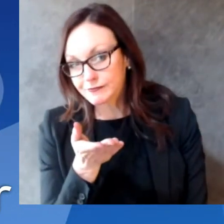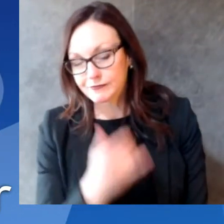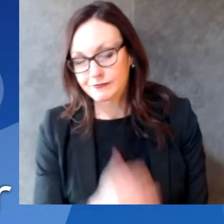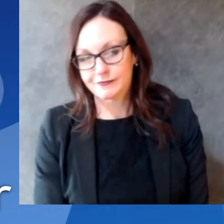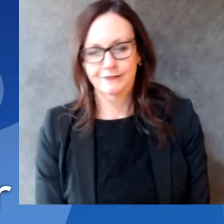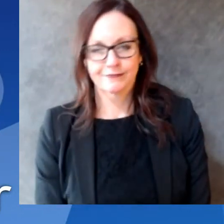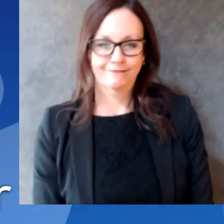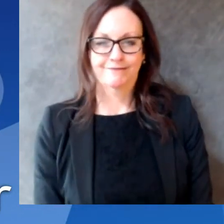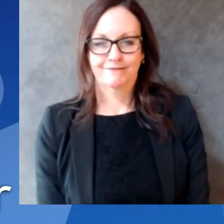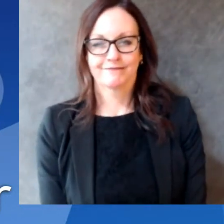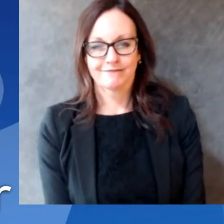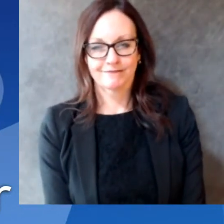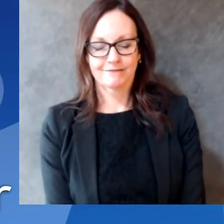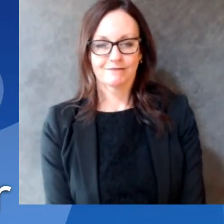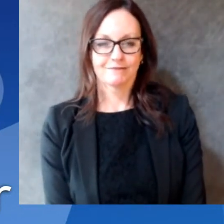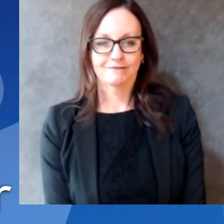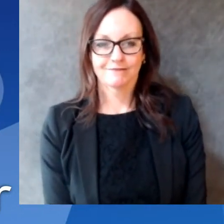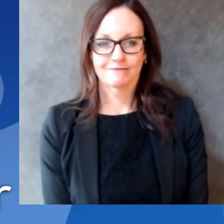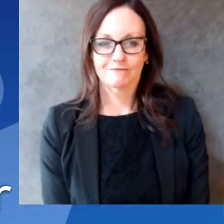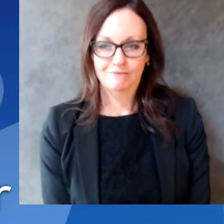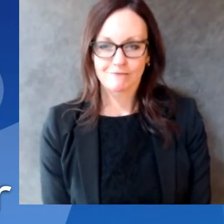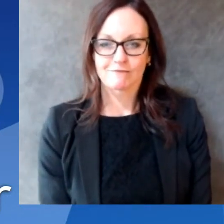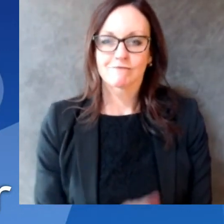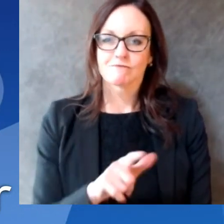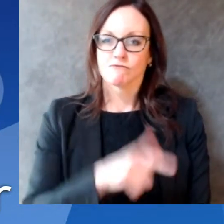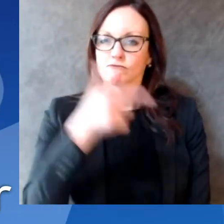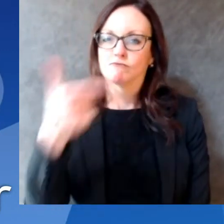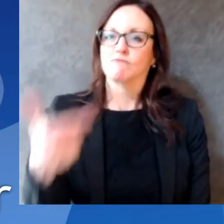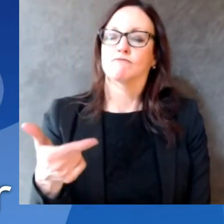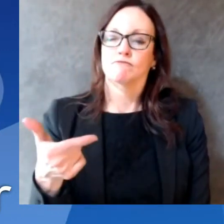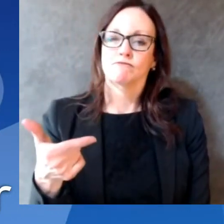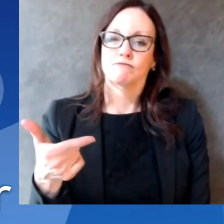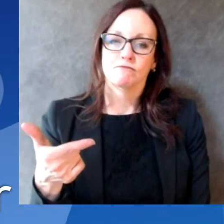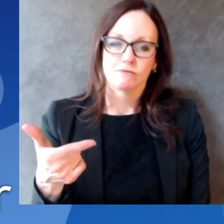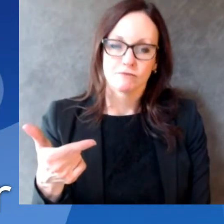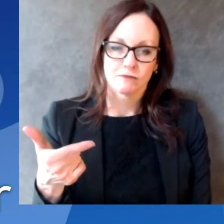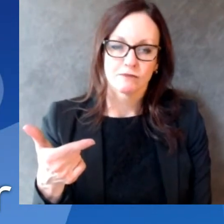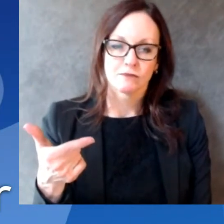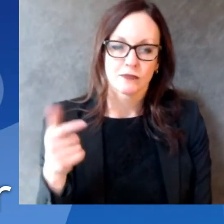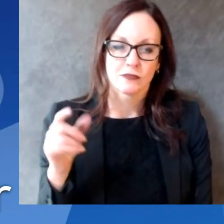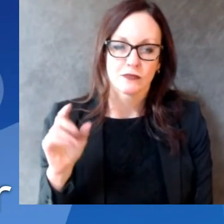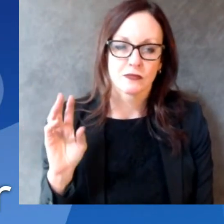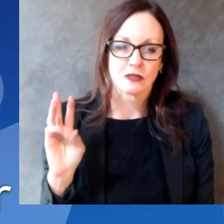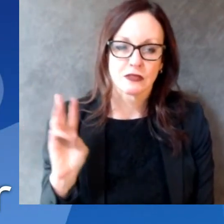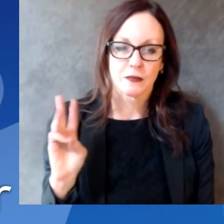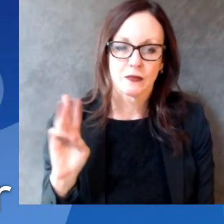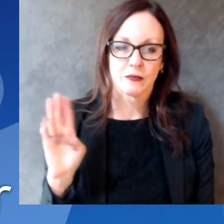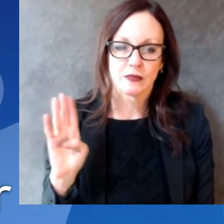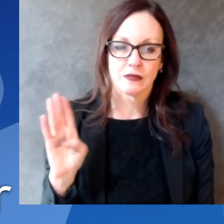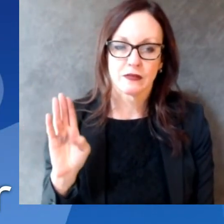All right, let's move on to Brittany Schmidt, WBAY in Green Bay.